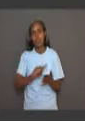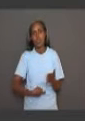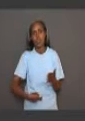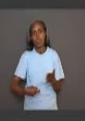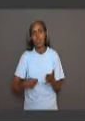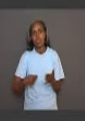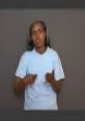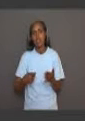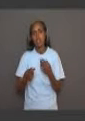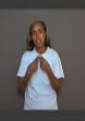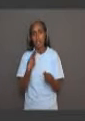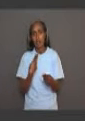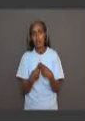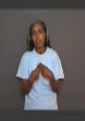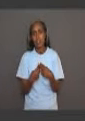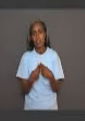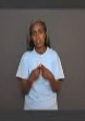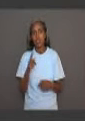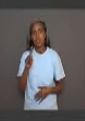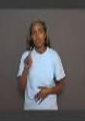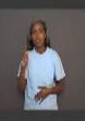price times